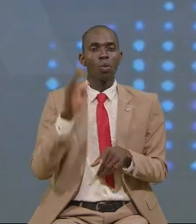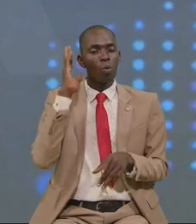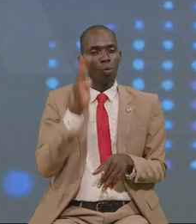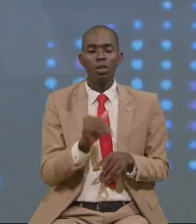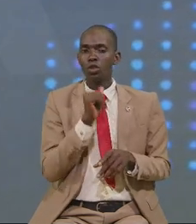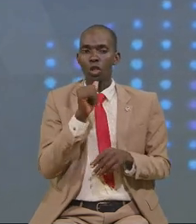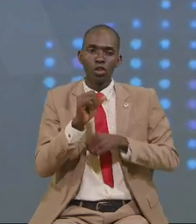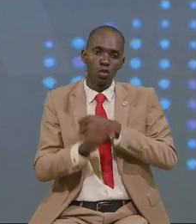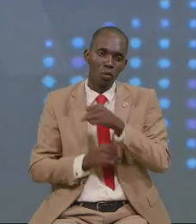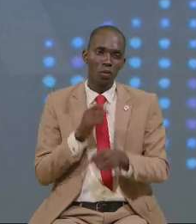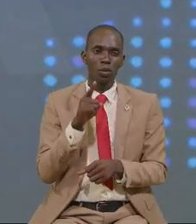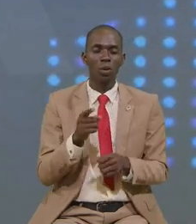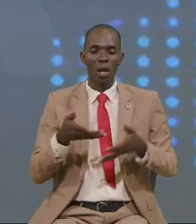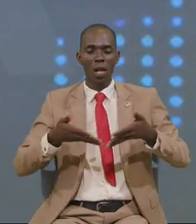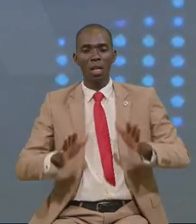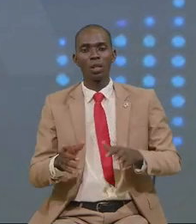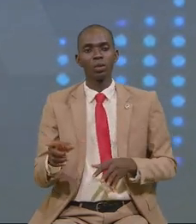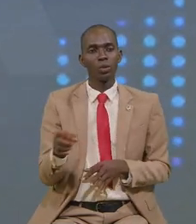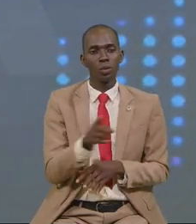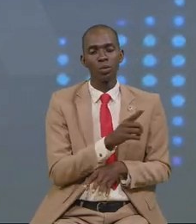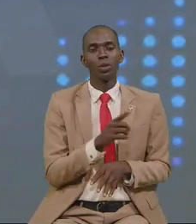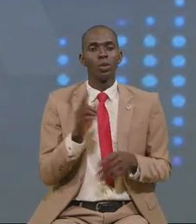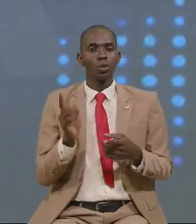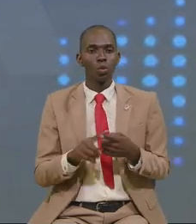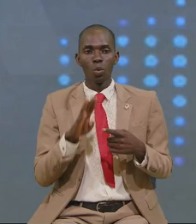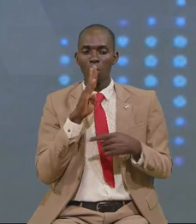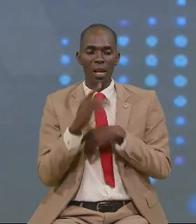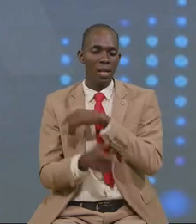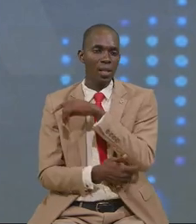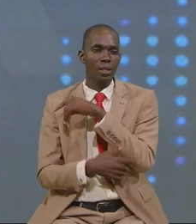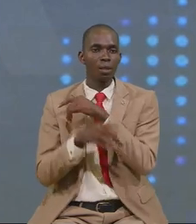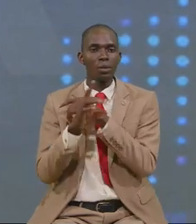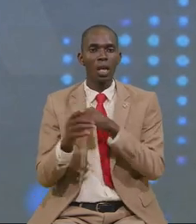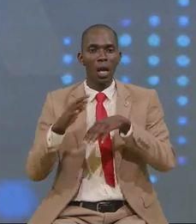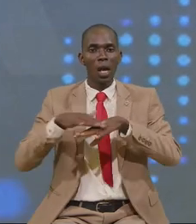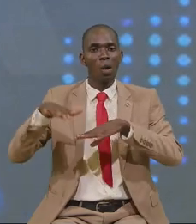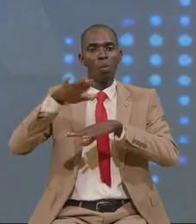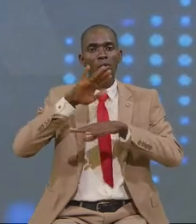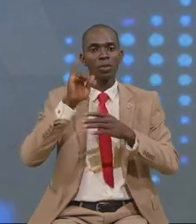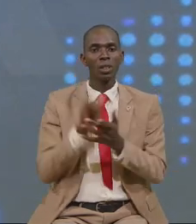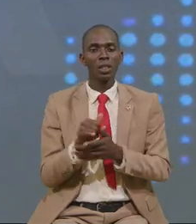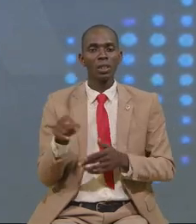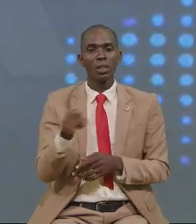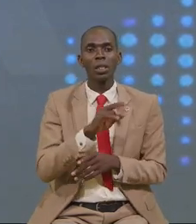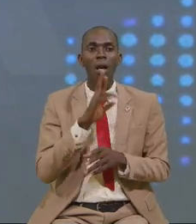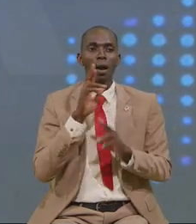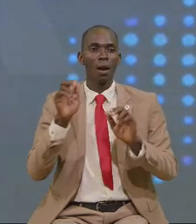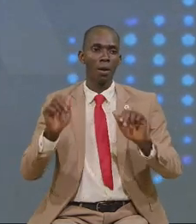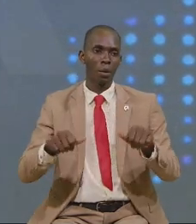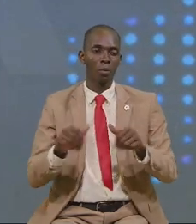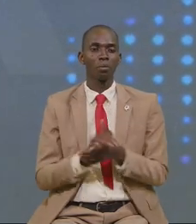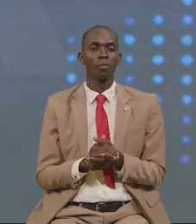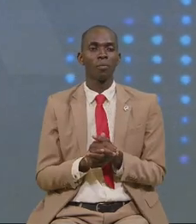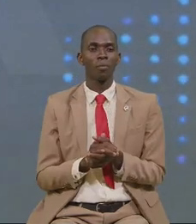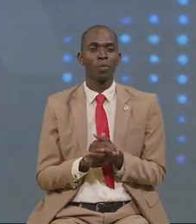you, allow you, permitted you to be tempted above that ye are able. Look at